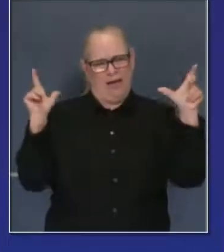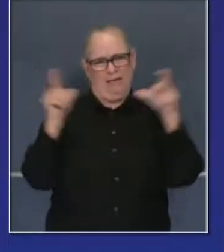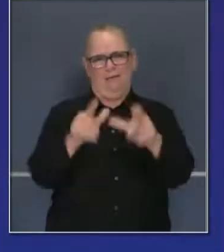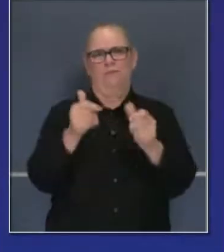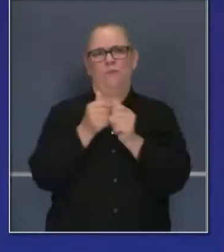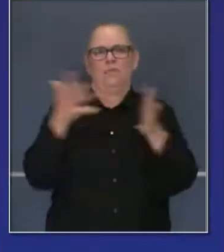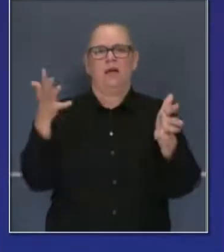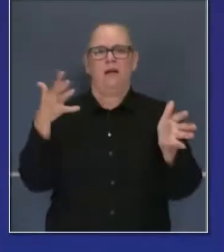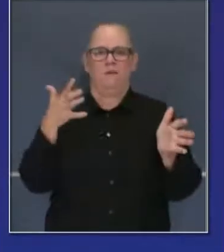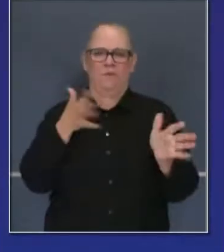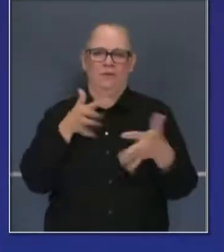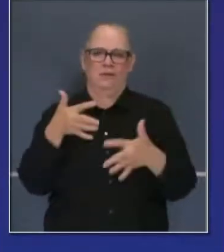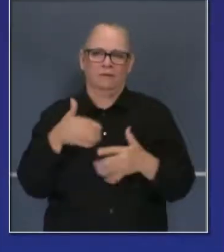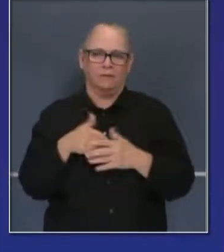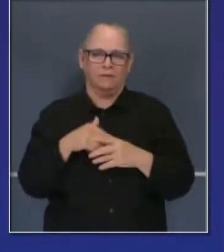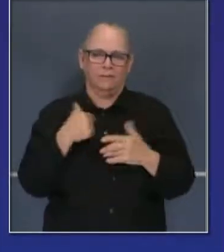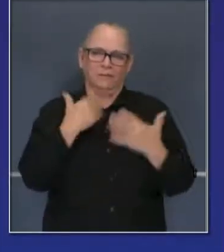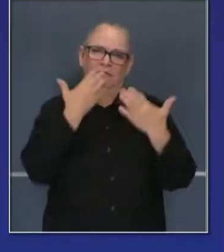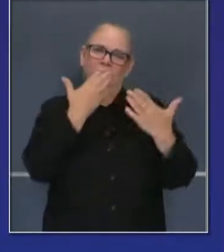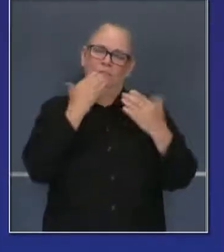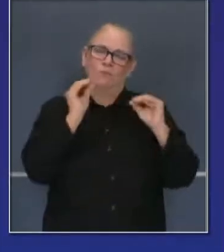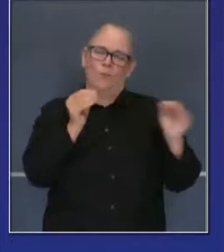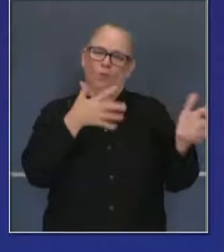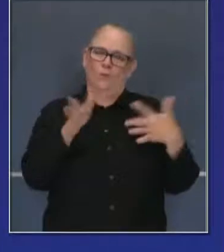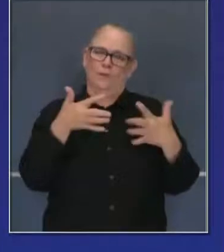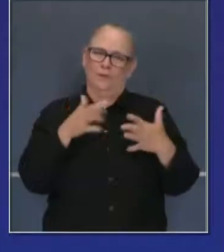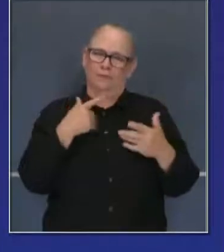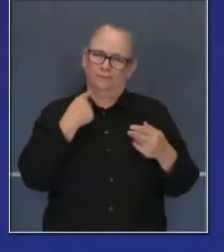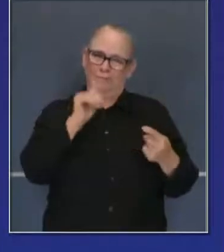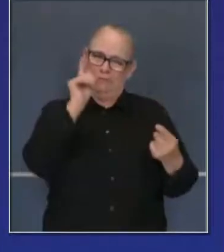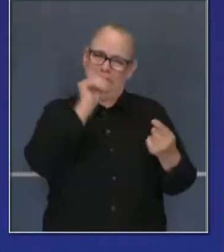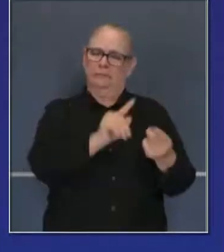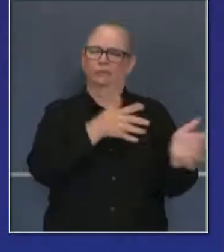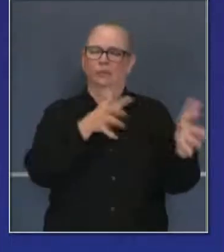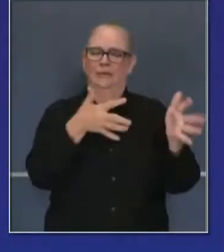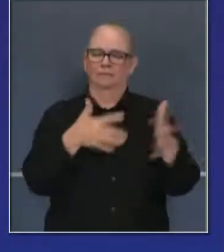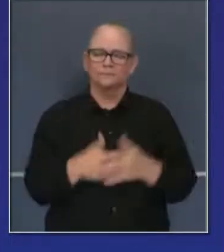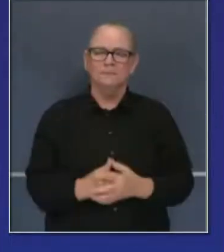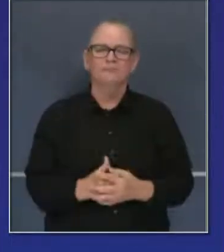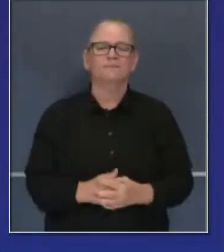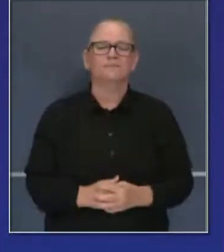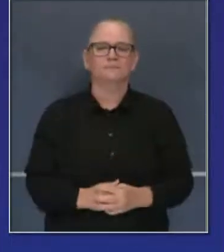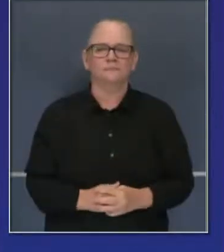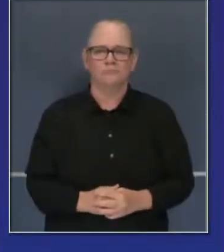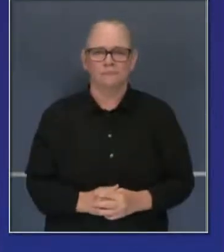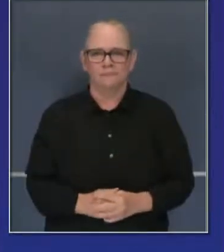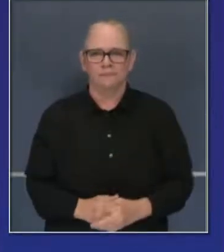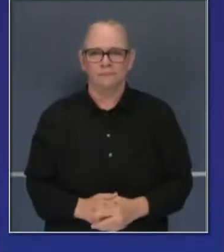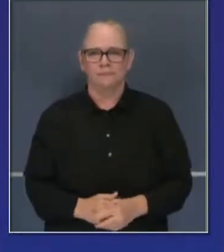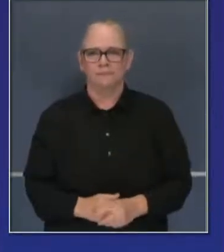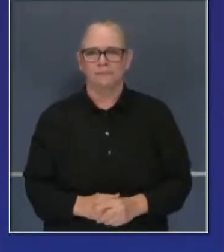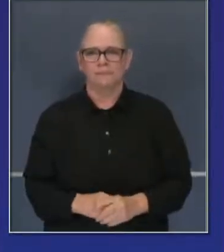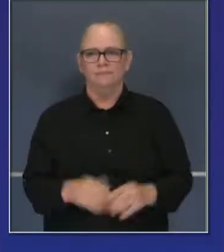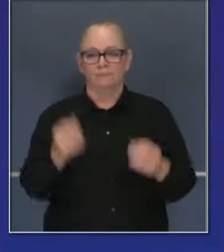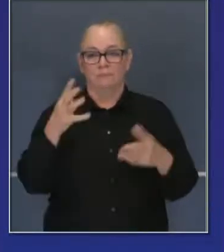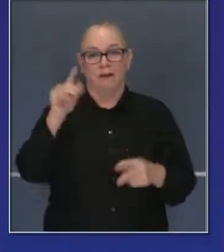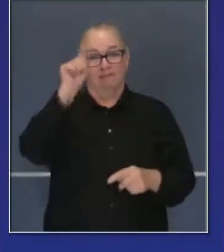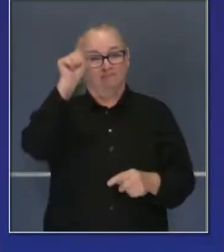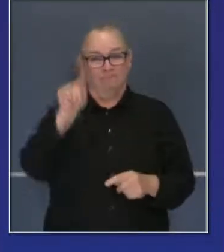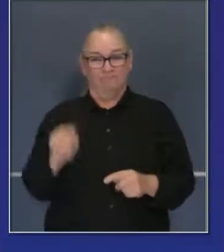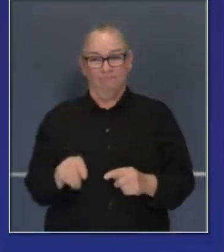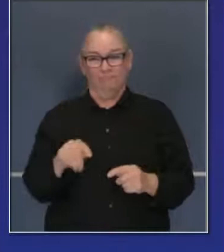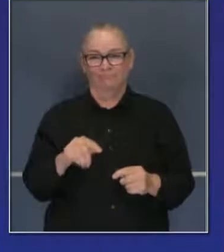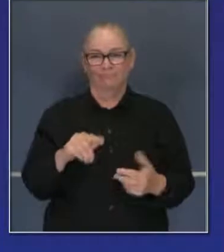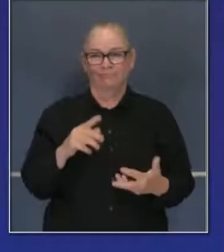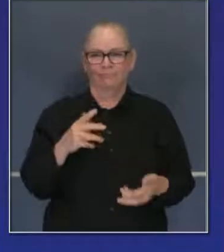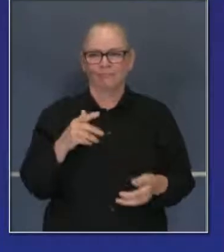do, again, I just want to acknowledge that a number of these complexes are no longer on our list of major